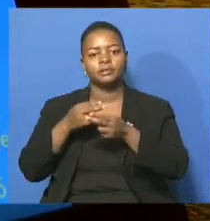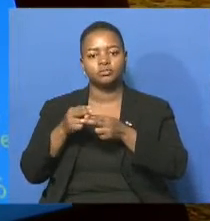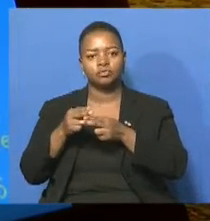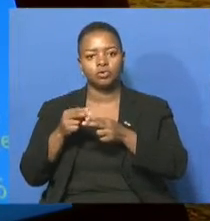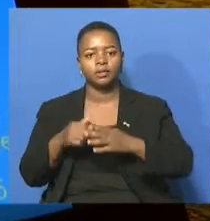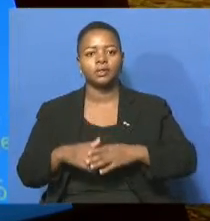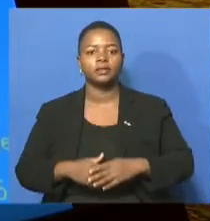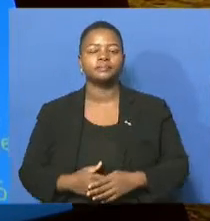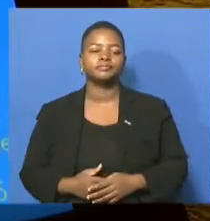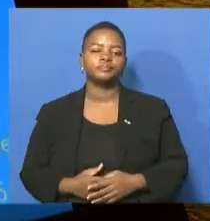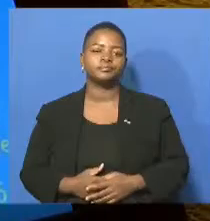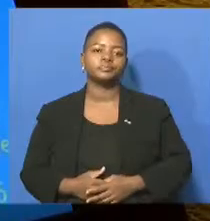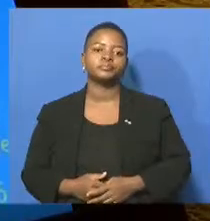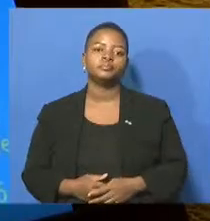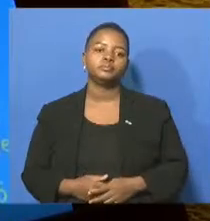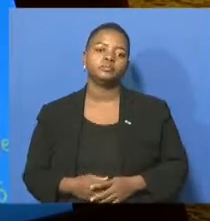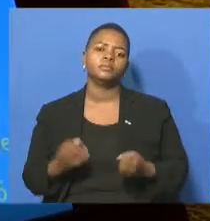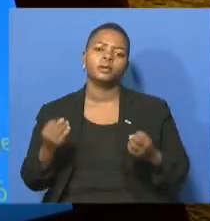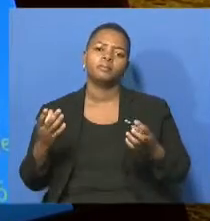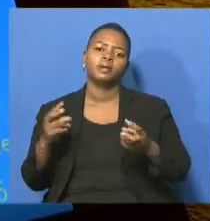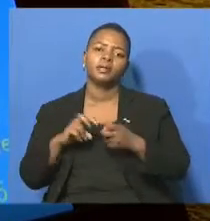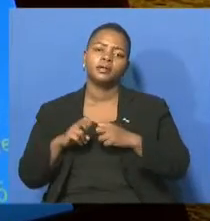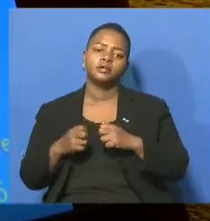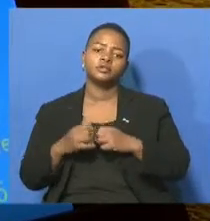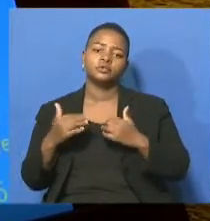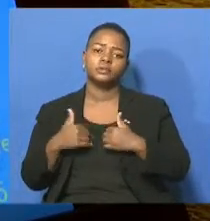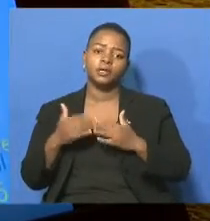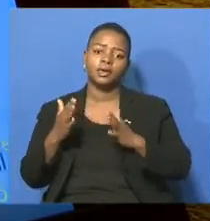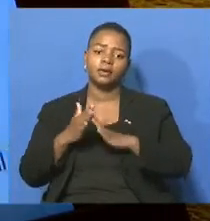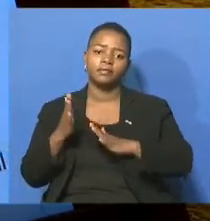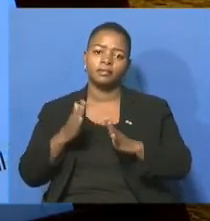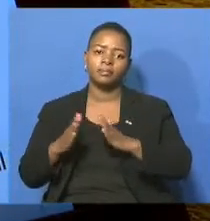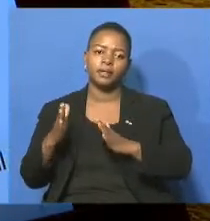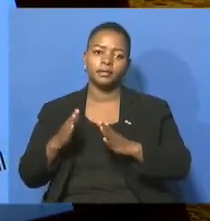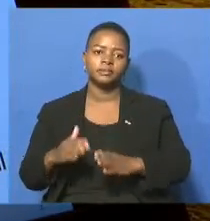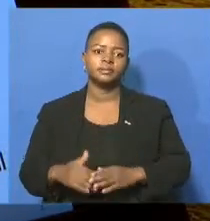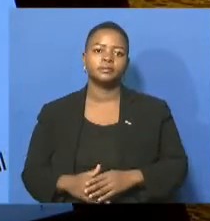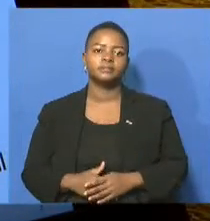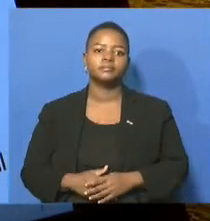of the issues that I'd prepared for you.